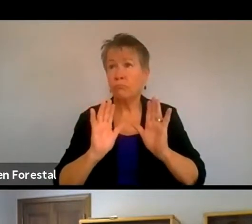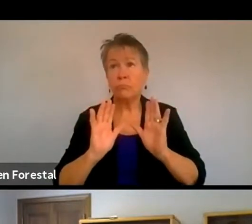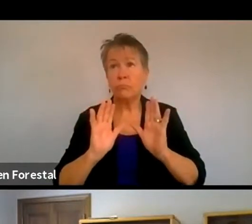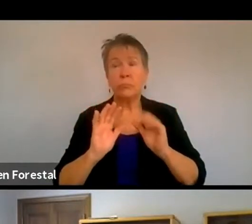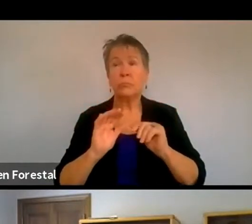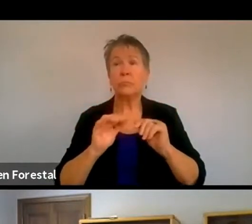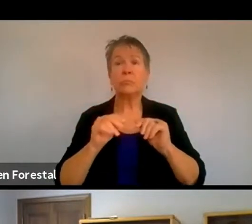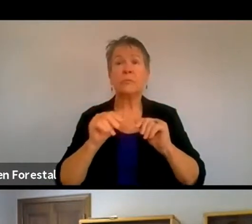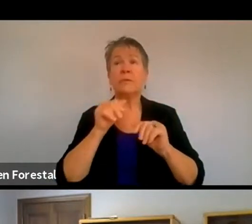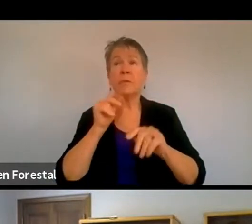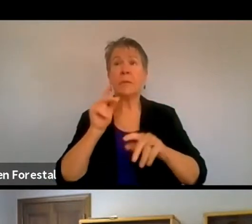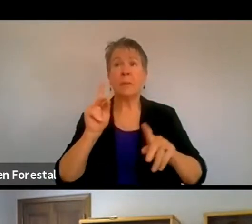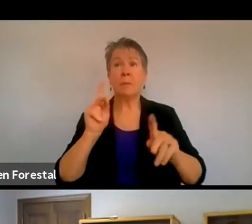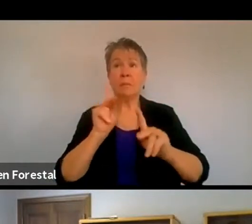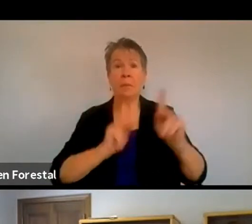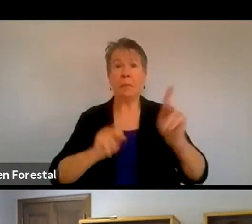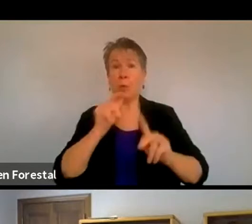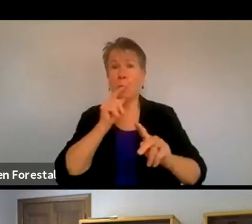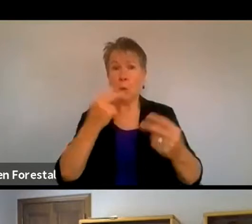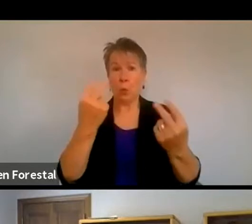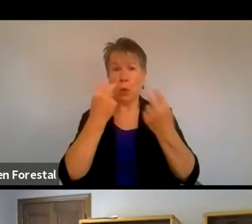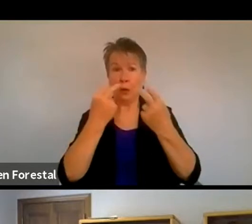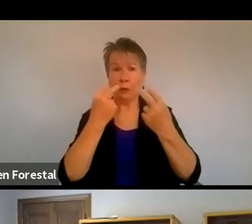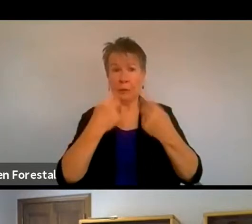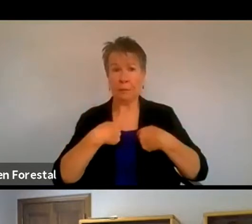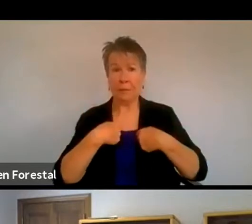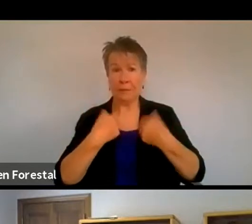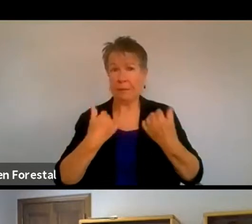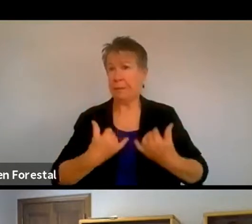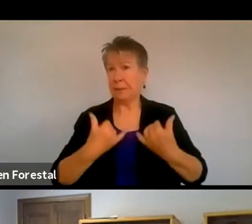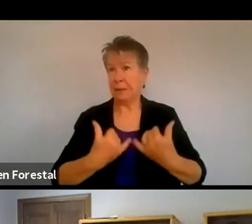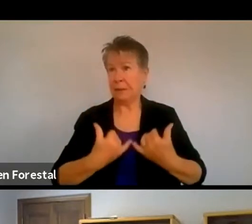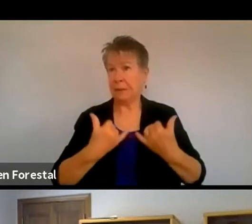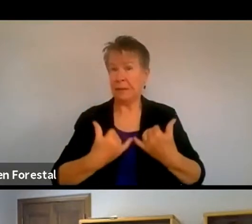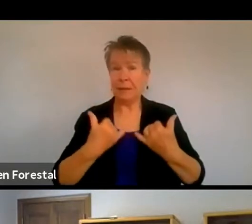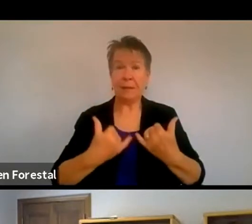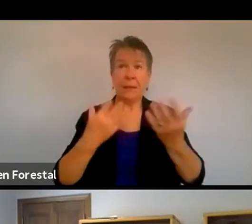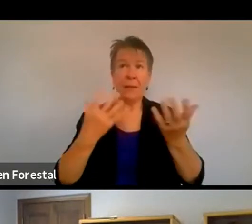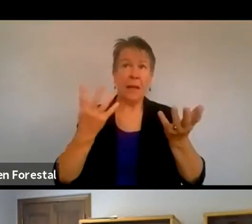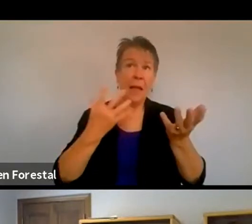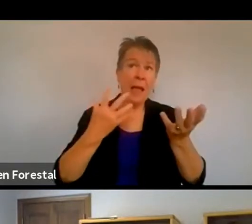have great passion, or not great passion, but have not